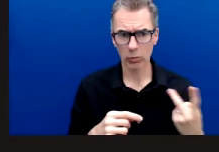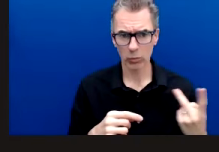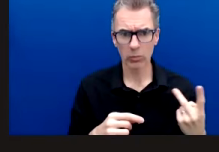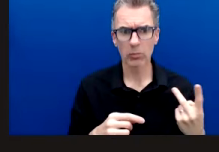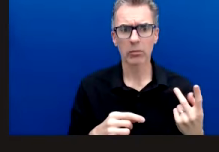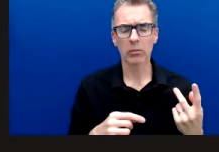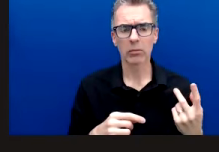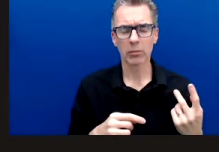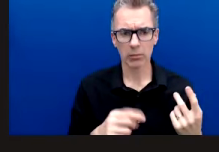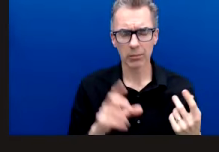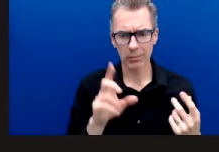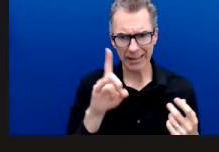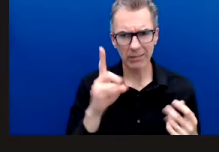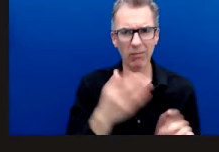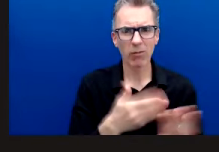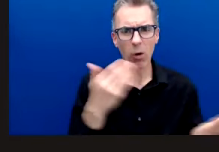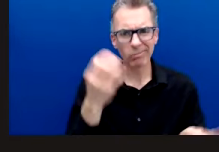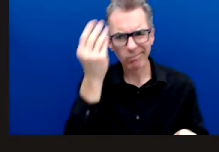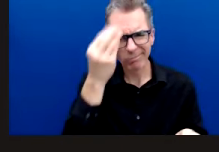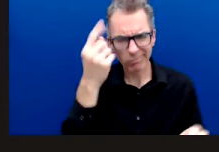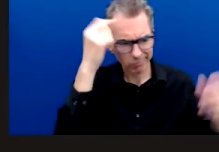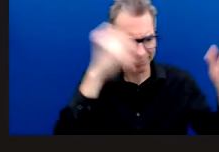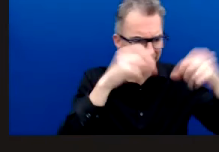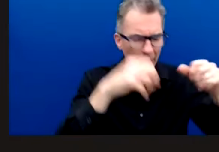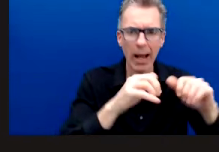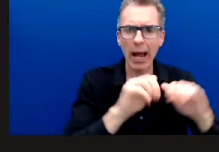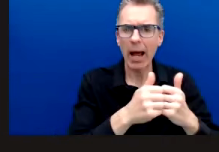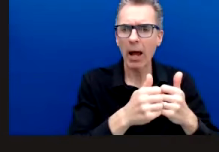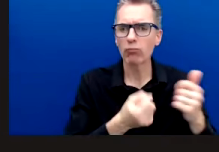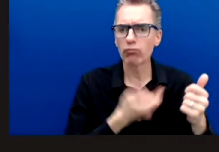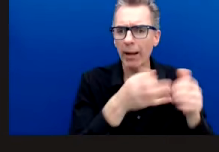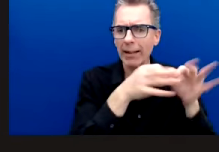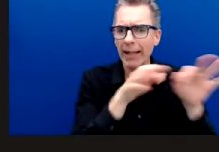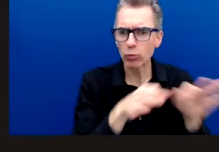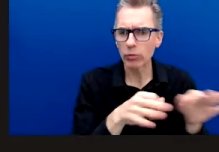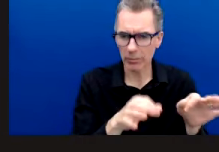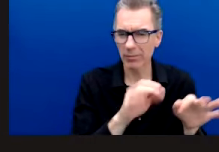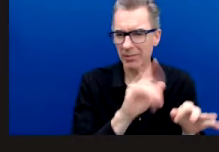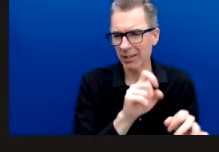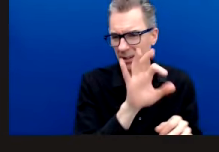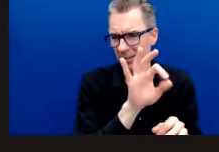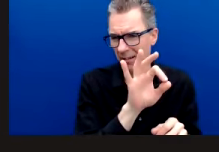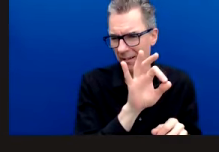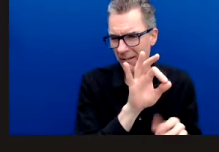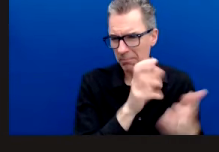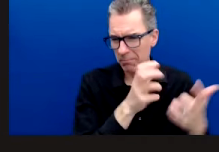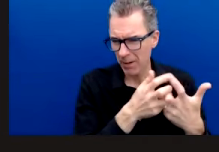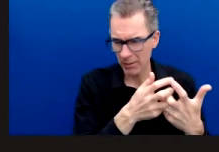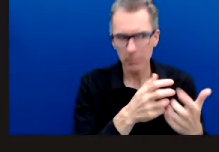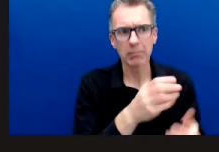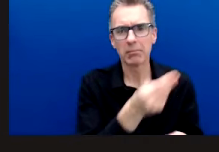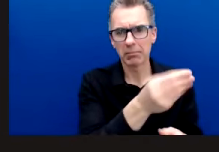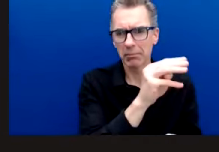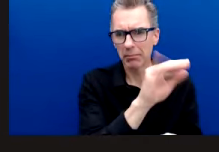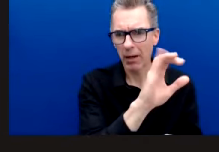some language, for Title IX, and we gave it to Michael Takeda,